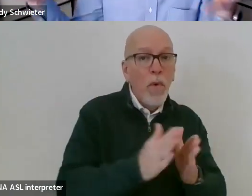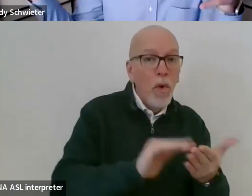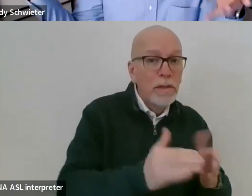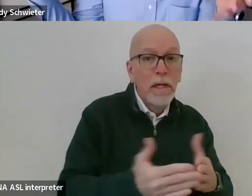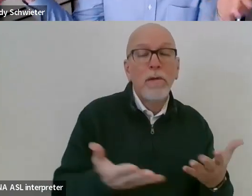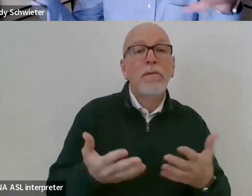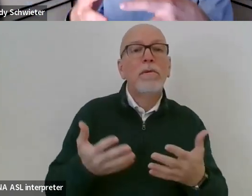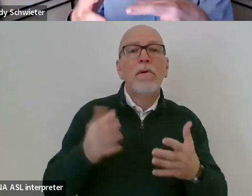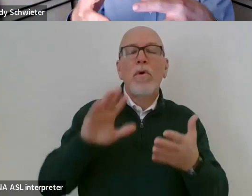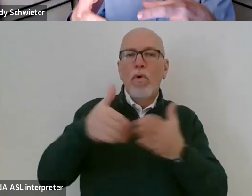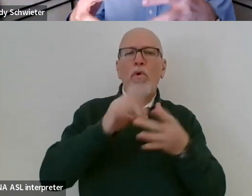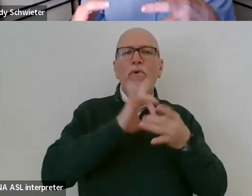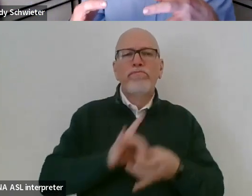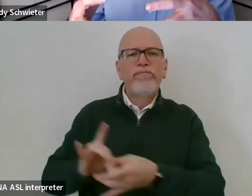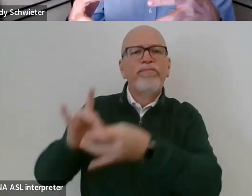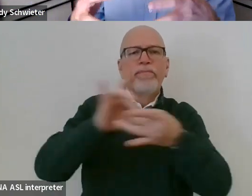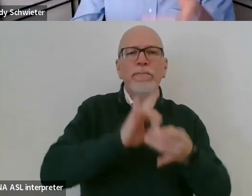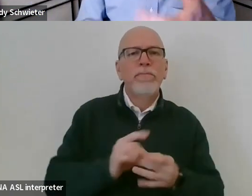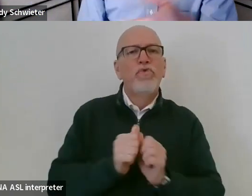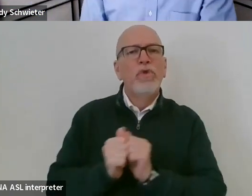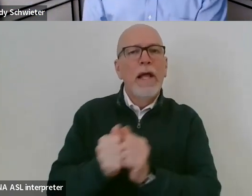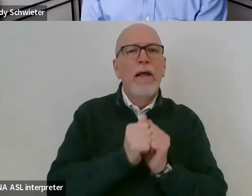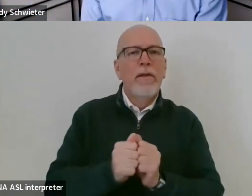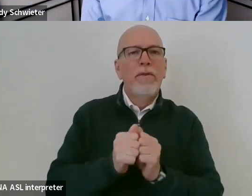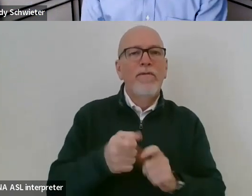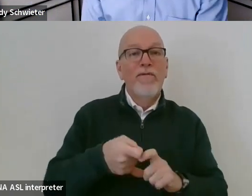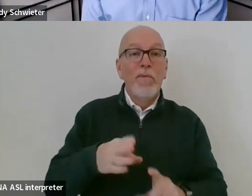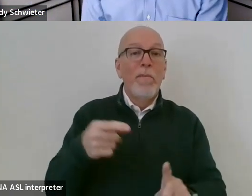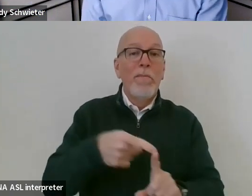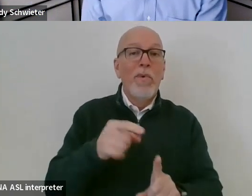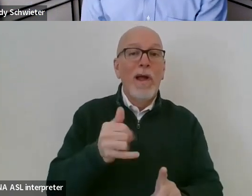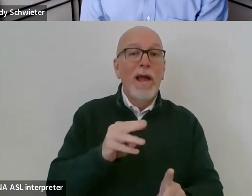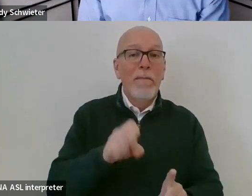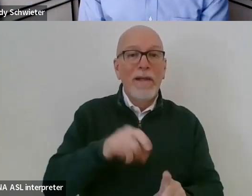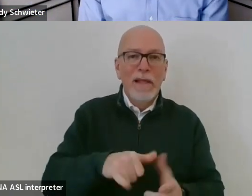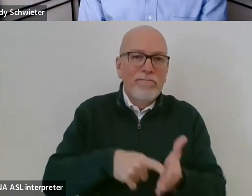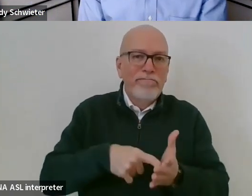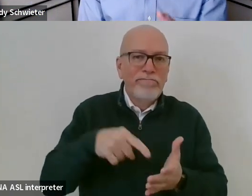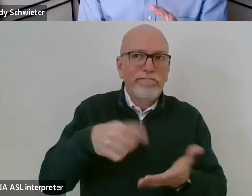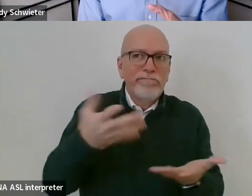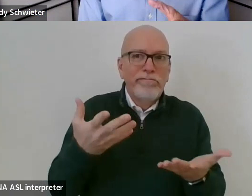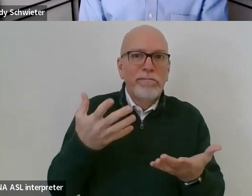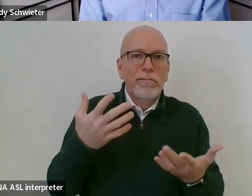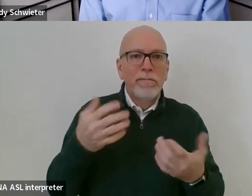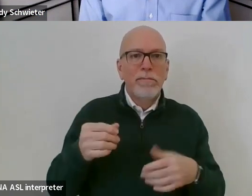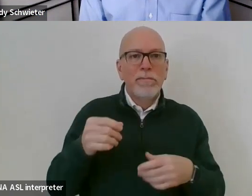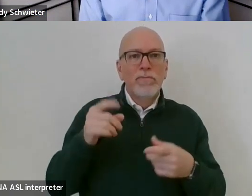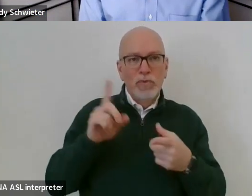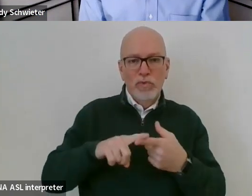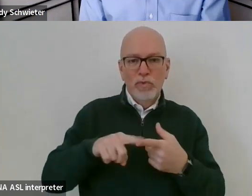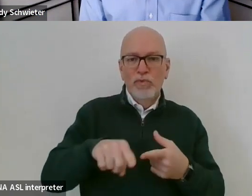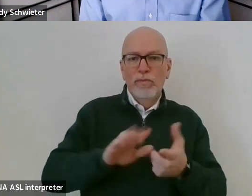communities. Bringing people together in that way, to your point from earlier, Jaime, is what it's going to take for us to turn this